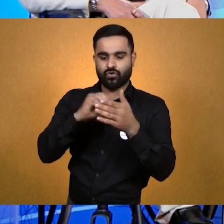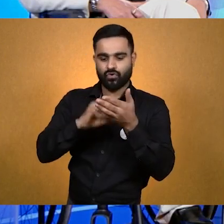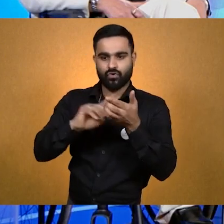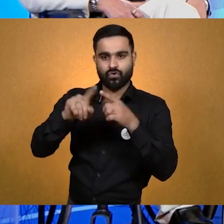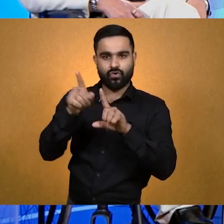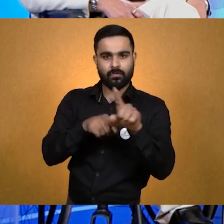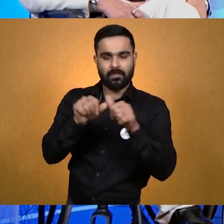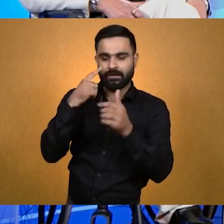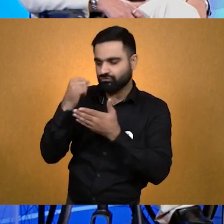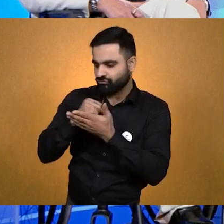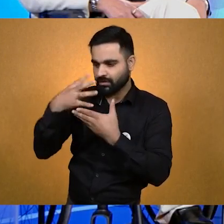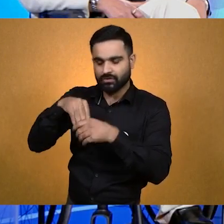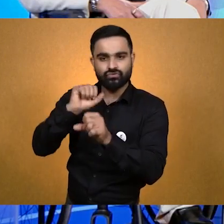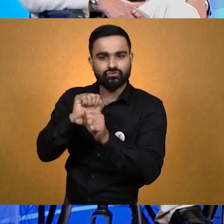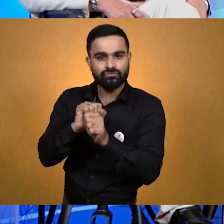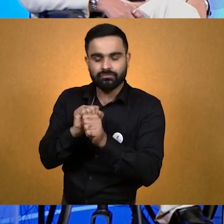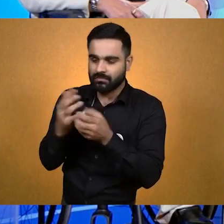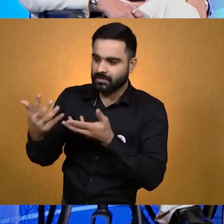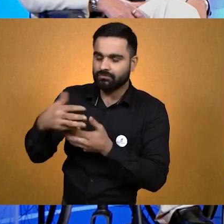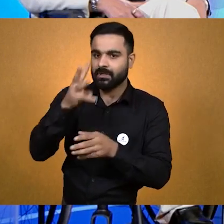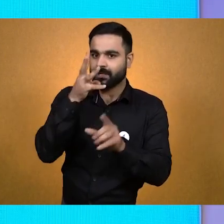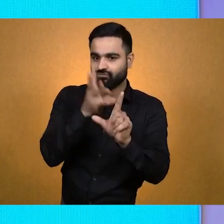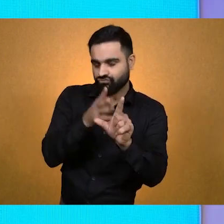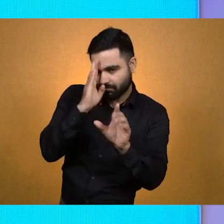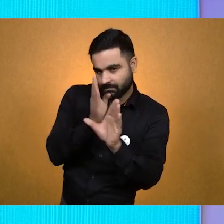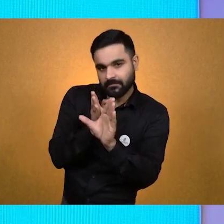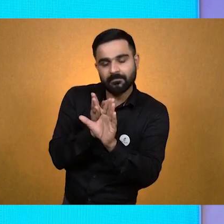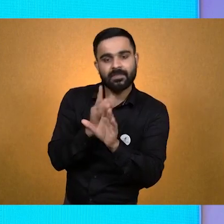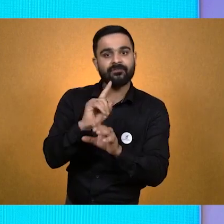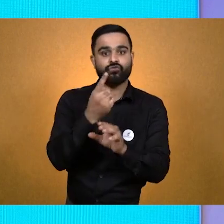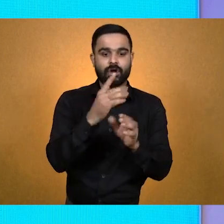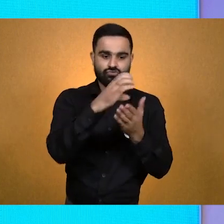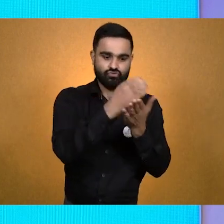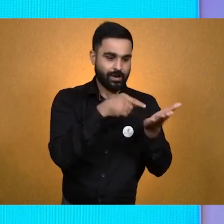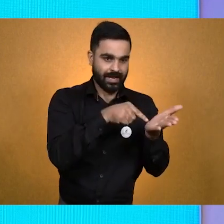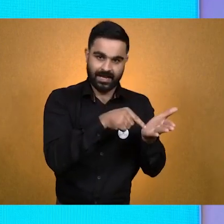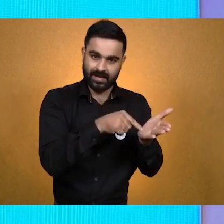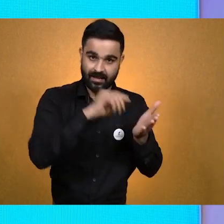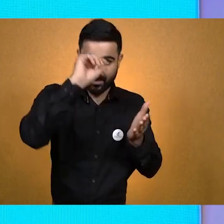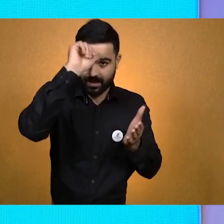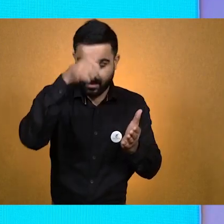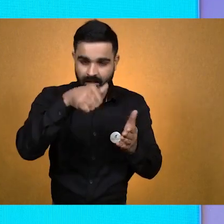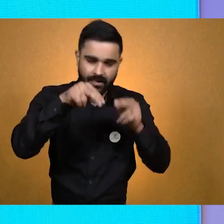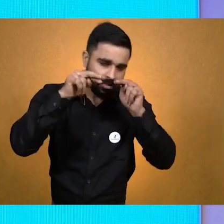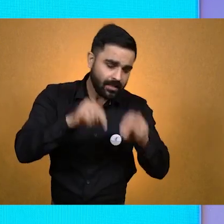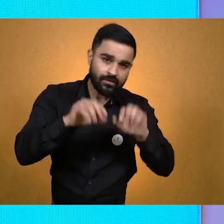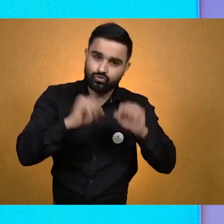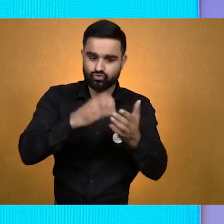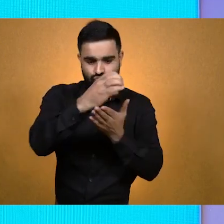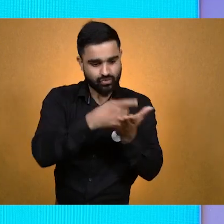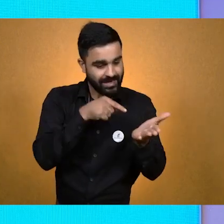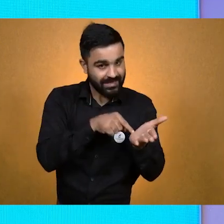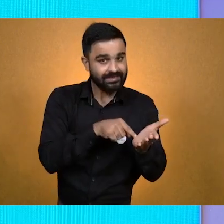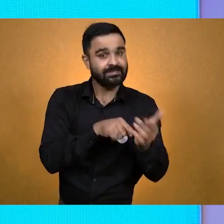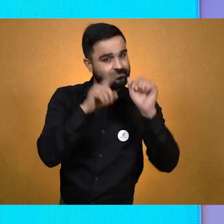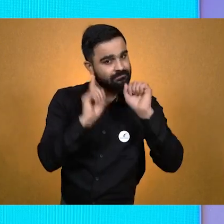we are trying to work is, we call it a 3C philosophy. One is curriculum. In India, there are needs to have a curriculum